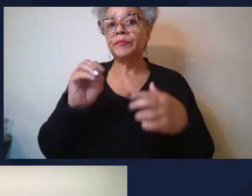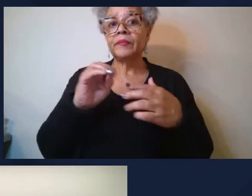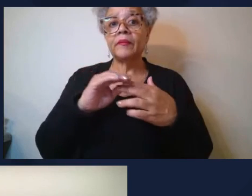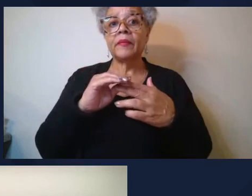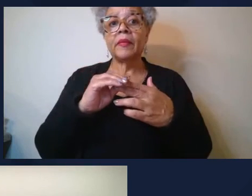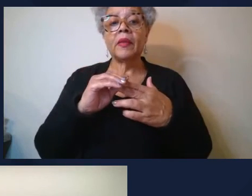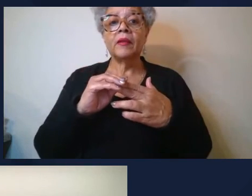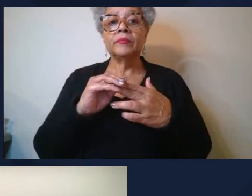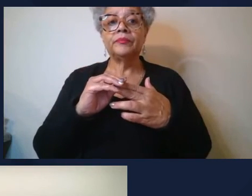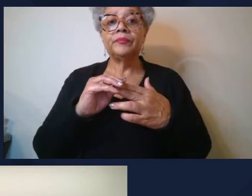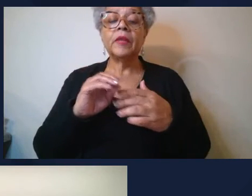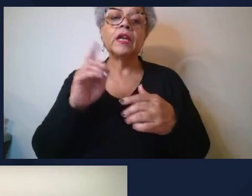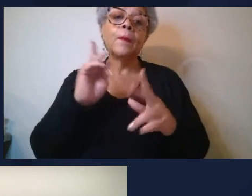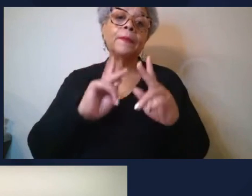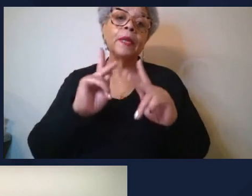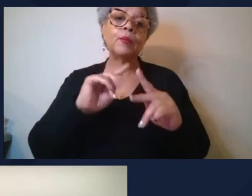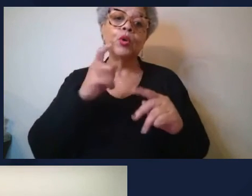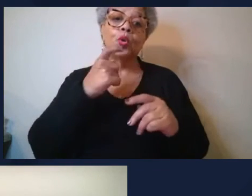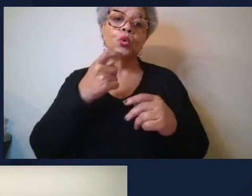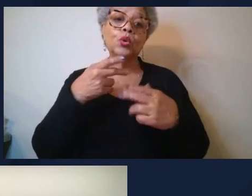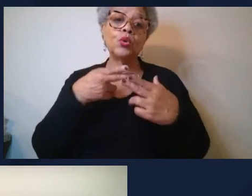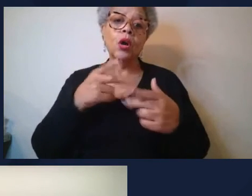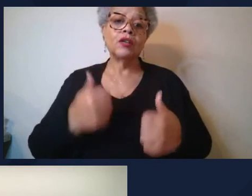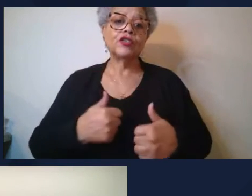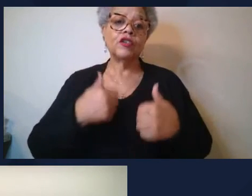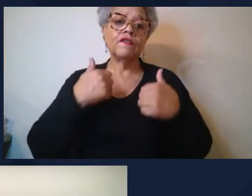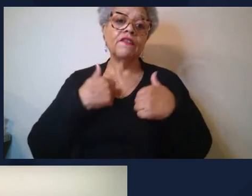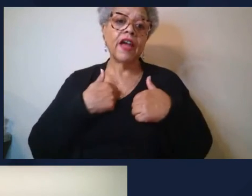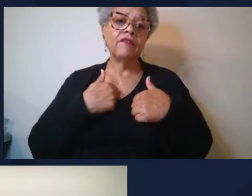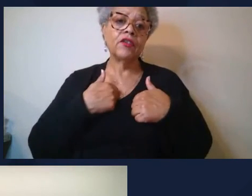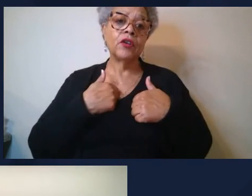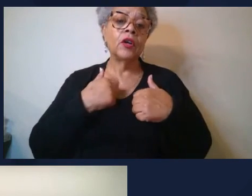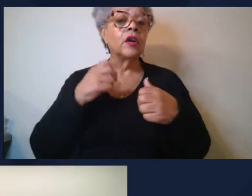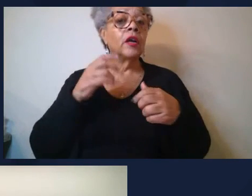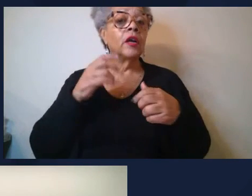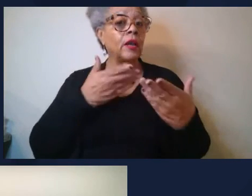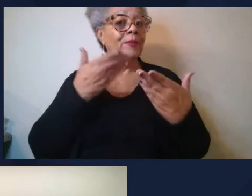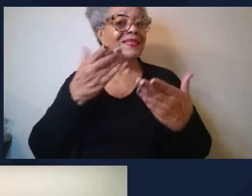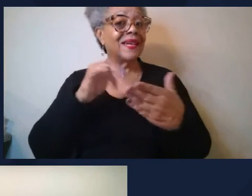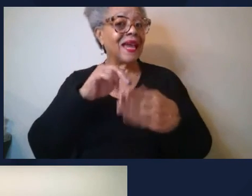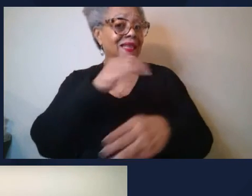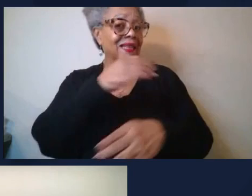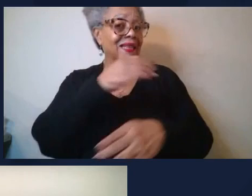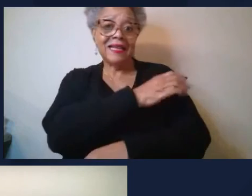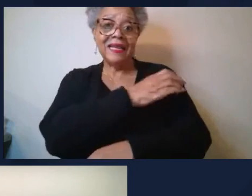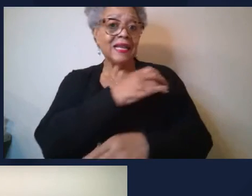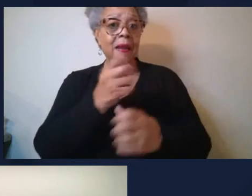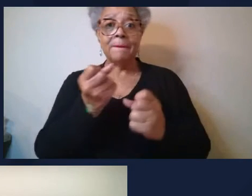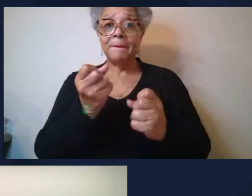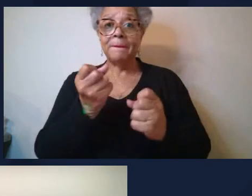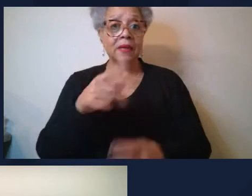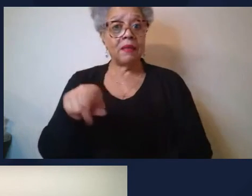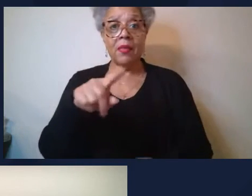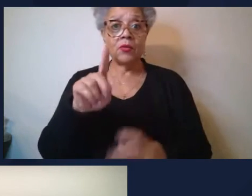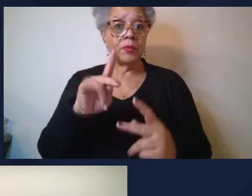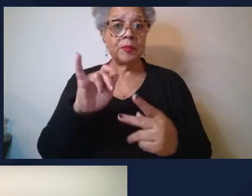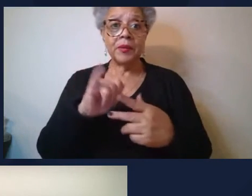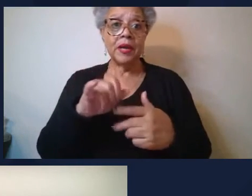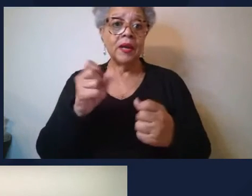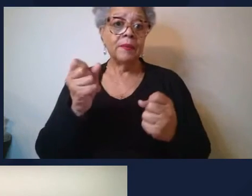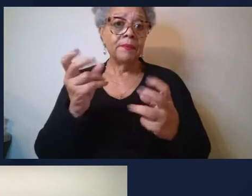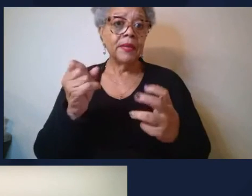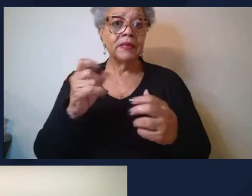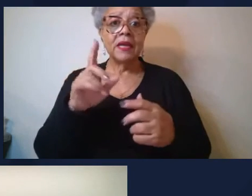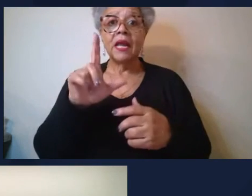symptoms. So the people you call survivors are those that present to the clinic. But many of these things, they have had bouts of LASA fever